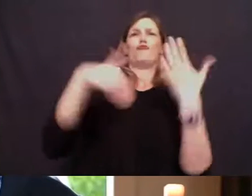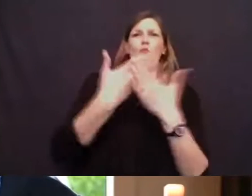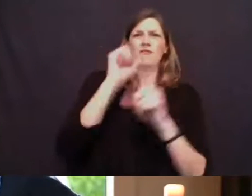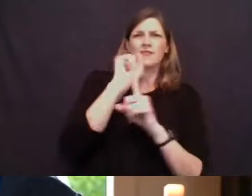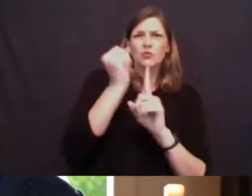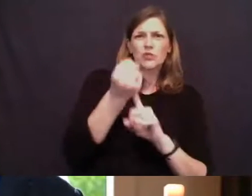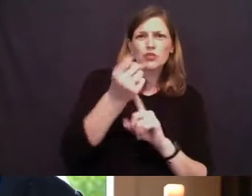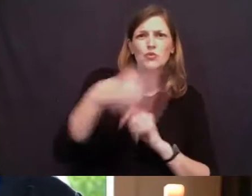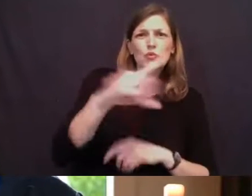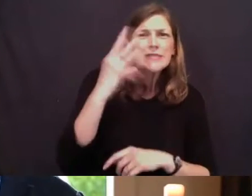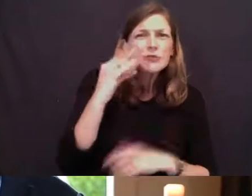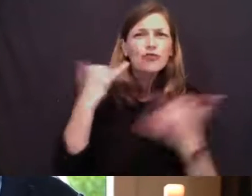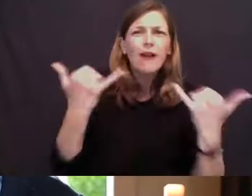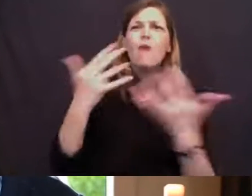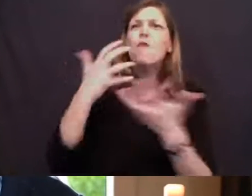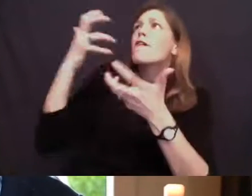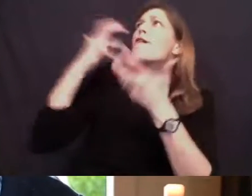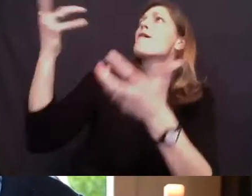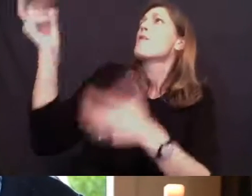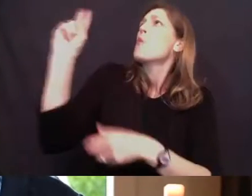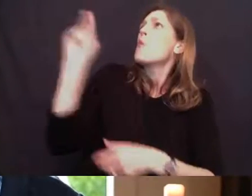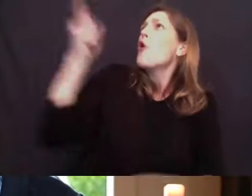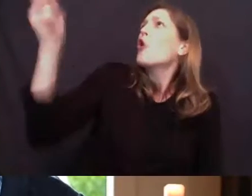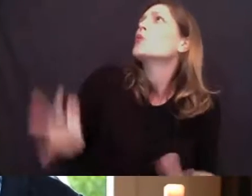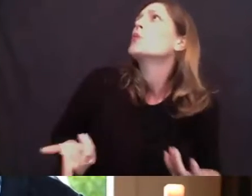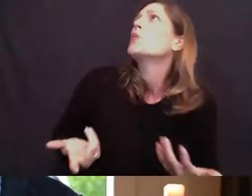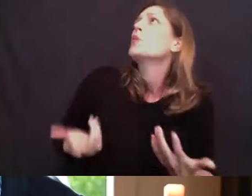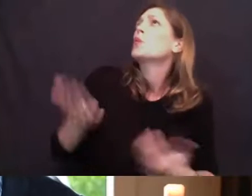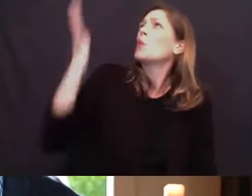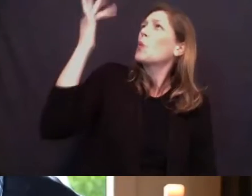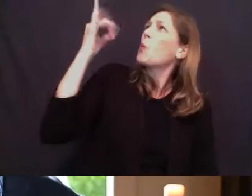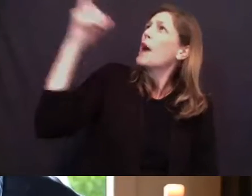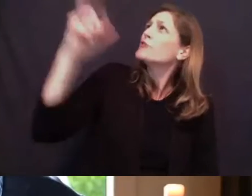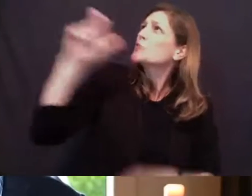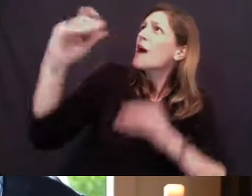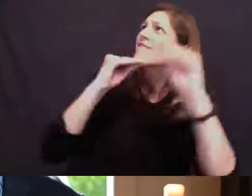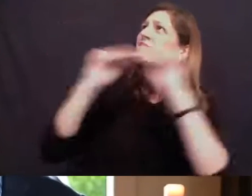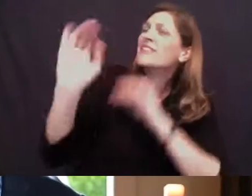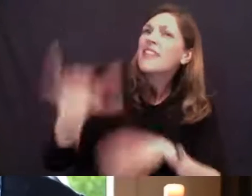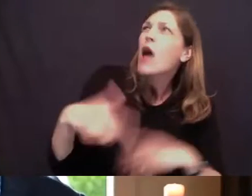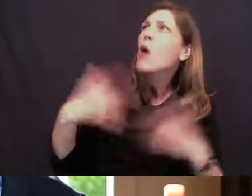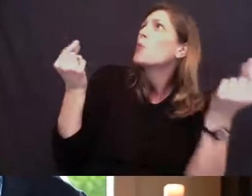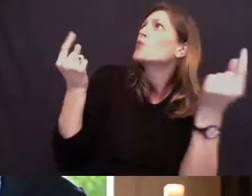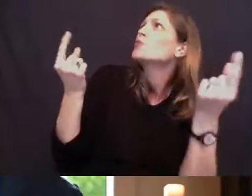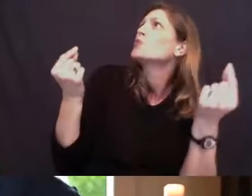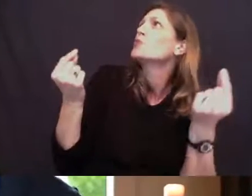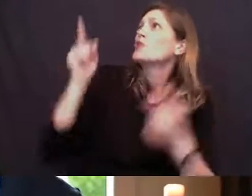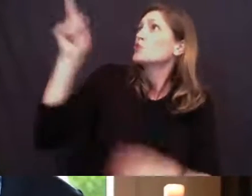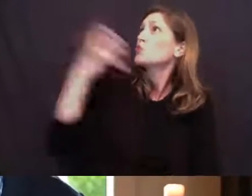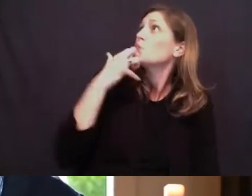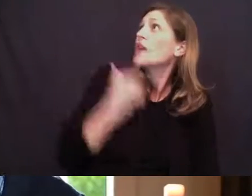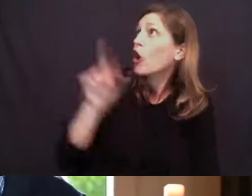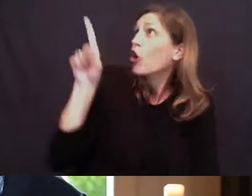right now, crying out for God, where are you? Why didn't you fix it? What are you doing? Do you even